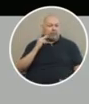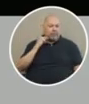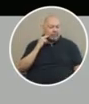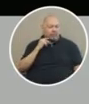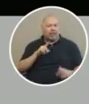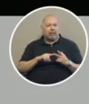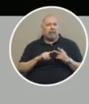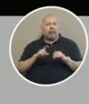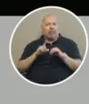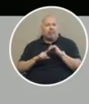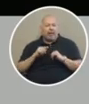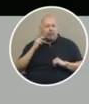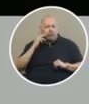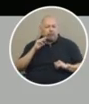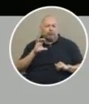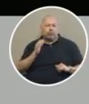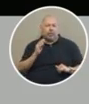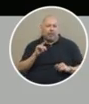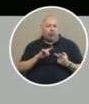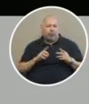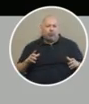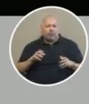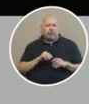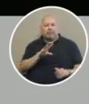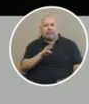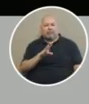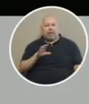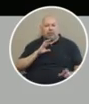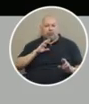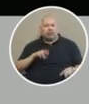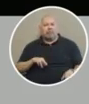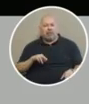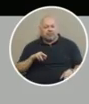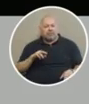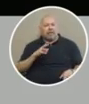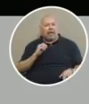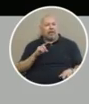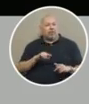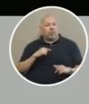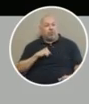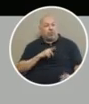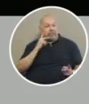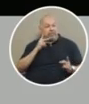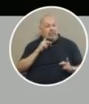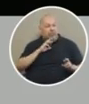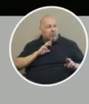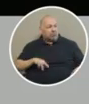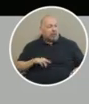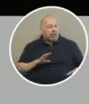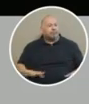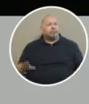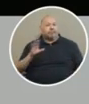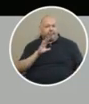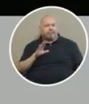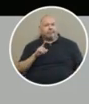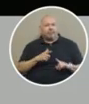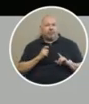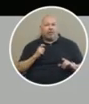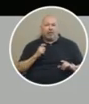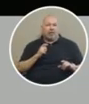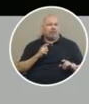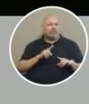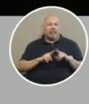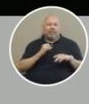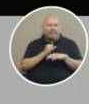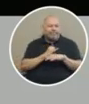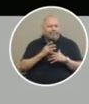Chamber and El Paso Chamber, we've gotten over 600 responses. We're seeing responses across the board from